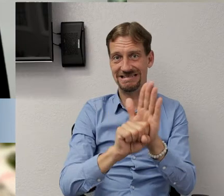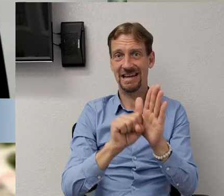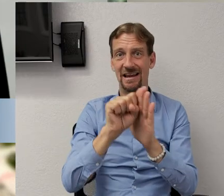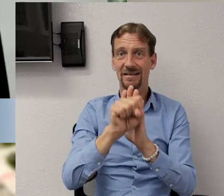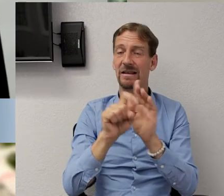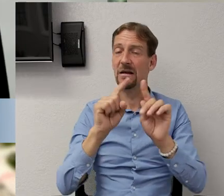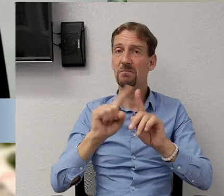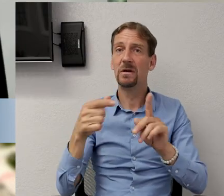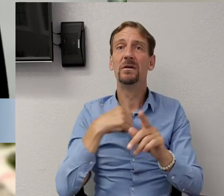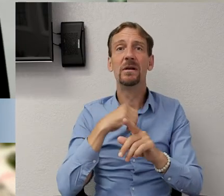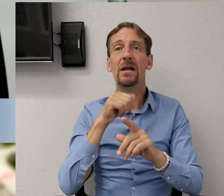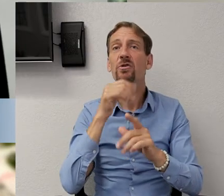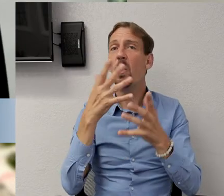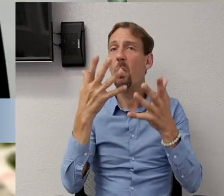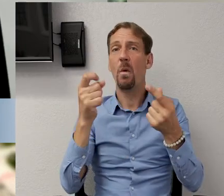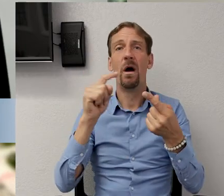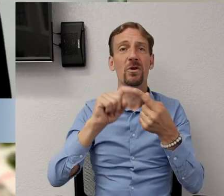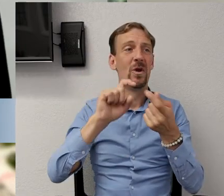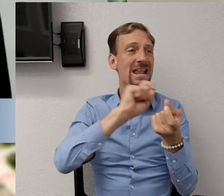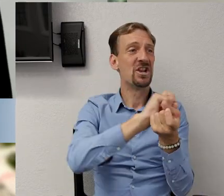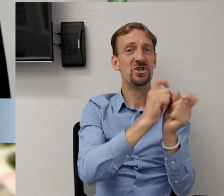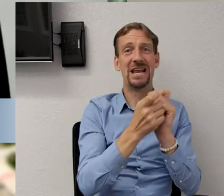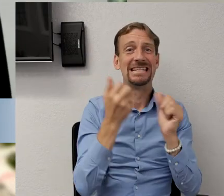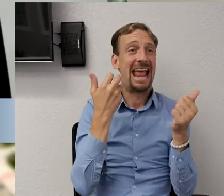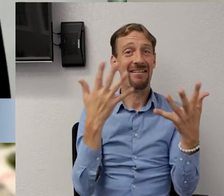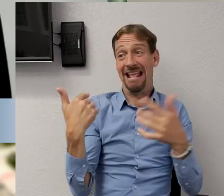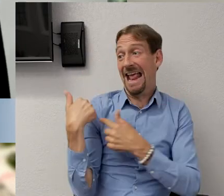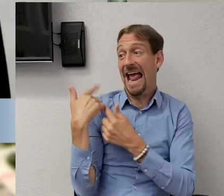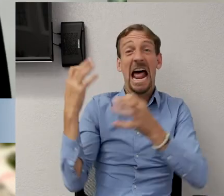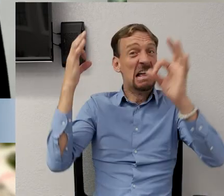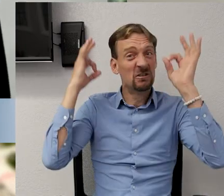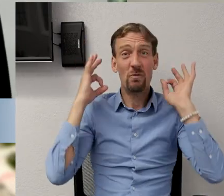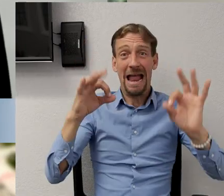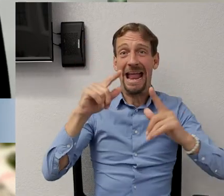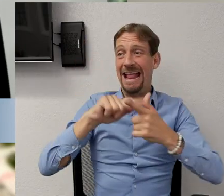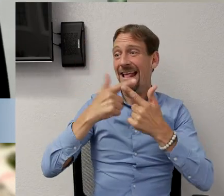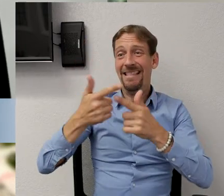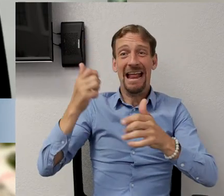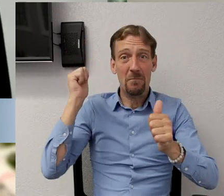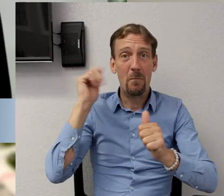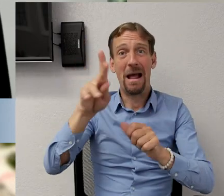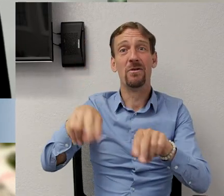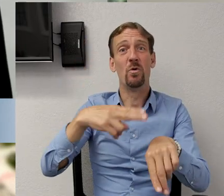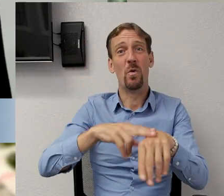we don't want to undo all the phenomenal work that's been done. Right. Okay, thank you, Gary.